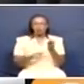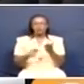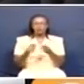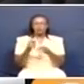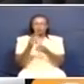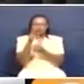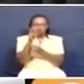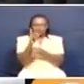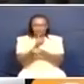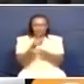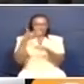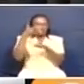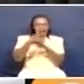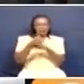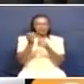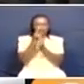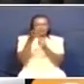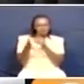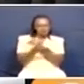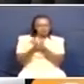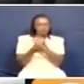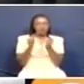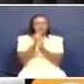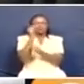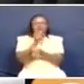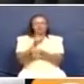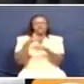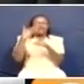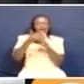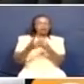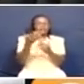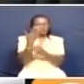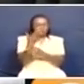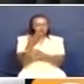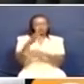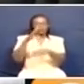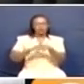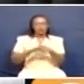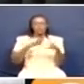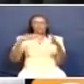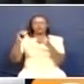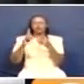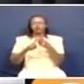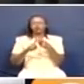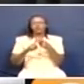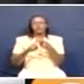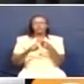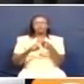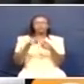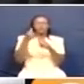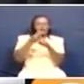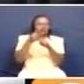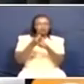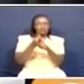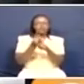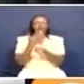minutes to midnight, 15 minutes after the documents were received in this registry, he went to the chambers of the advocates on record for the